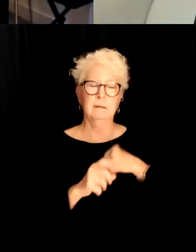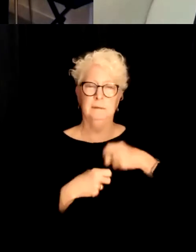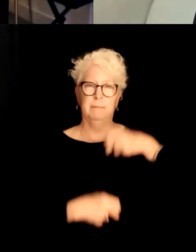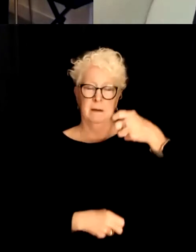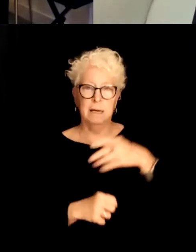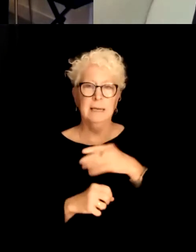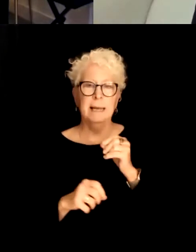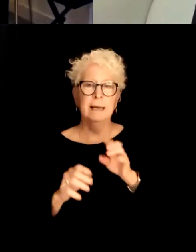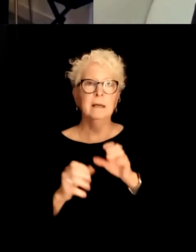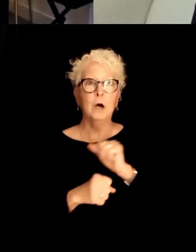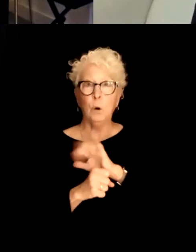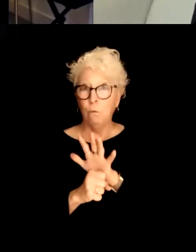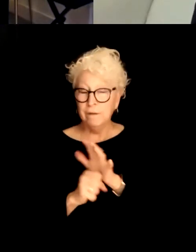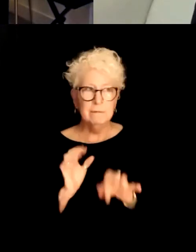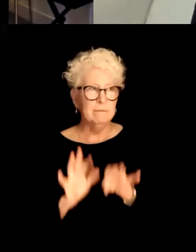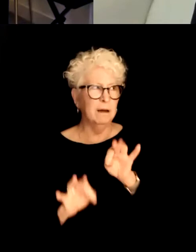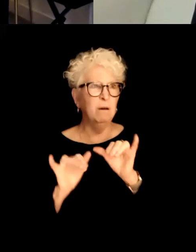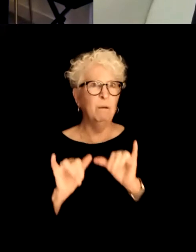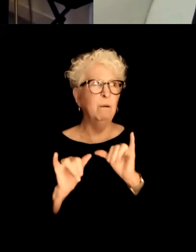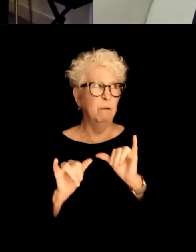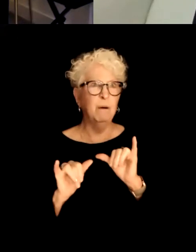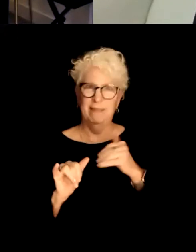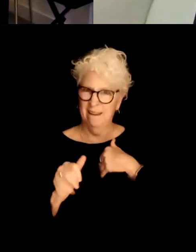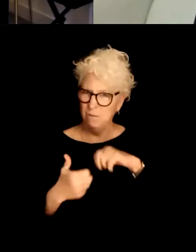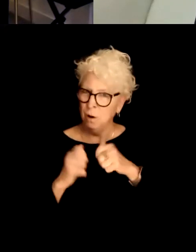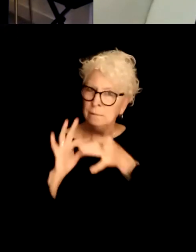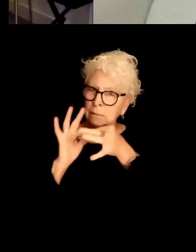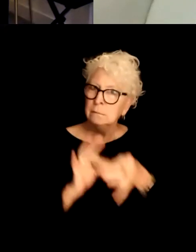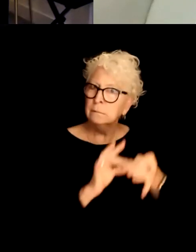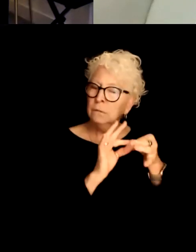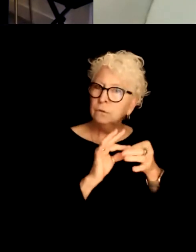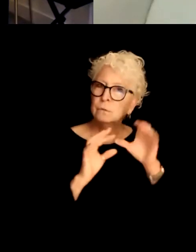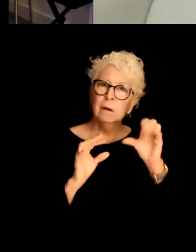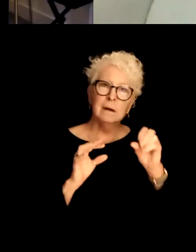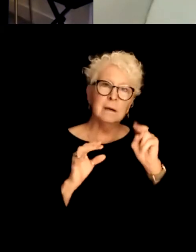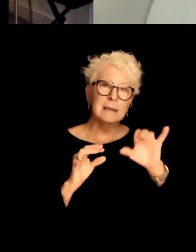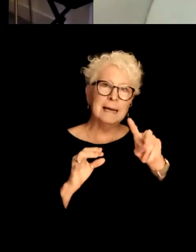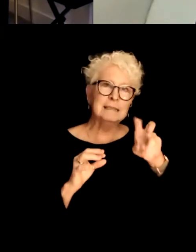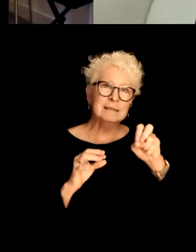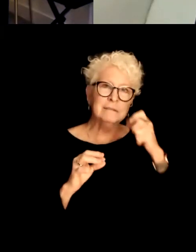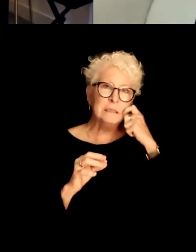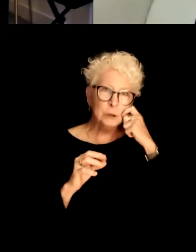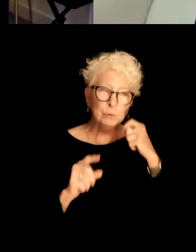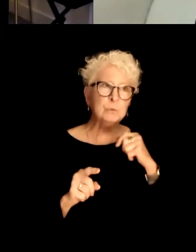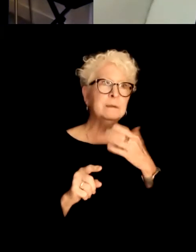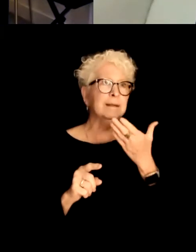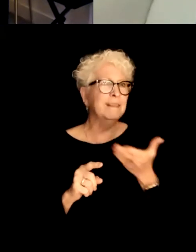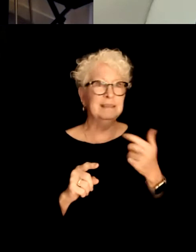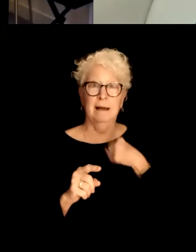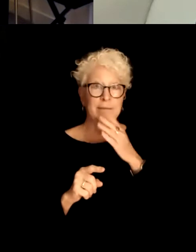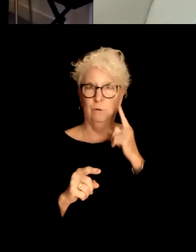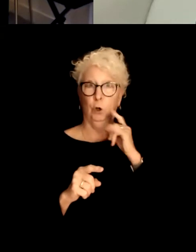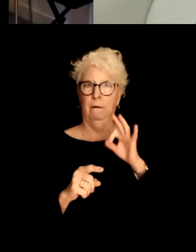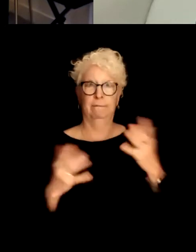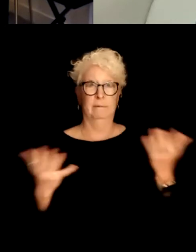of cervical spine problems related to connective tissue, even things I haven't heard of before. And